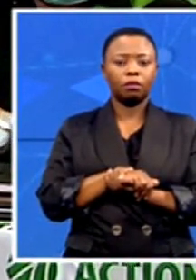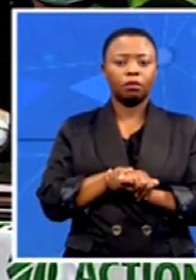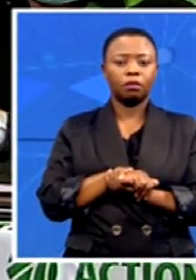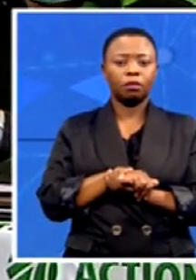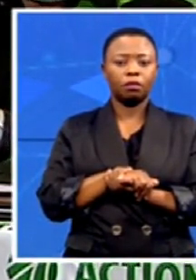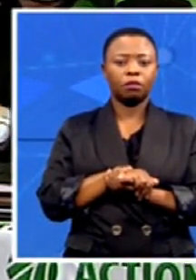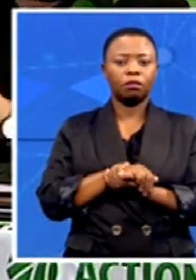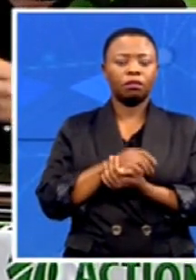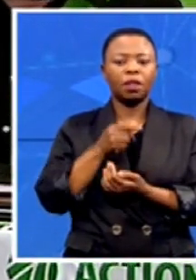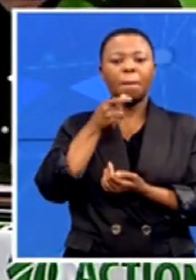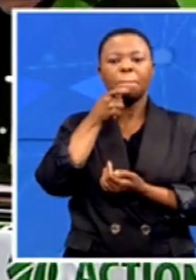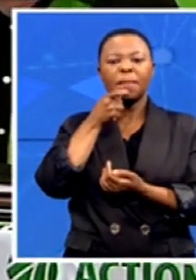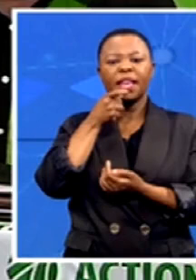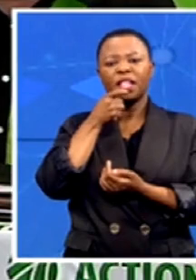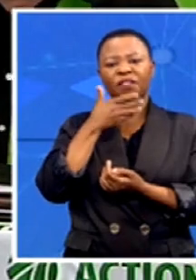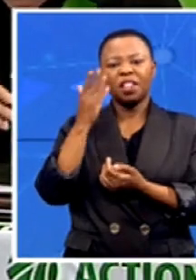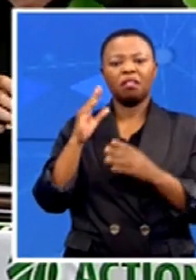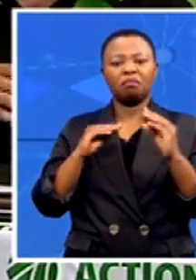the other one. Okay, this is fine.